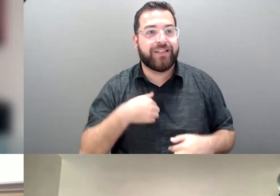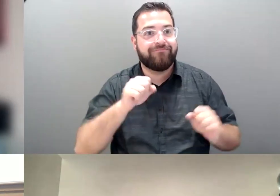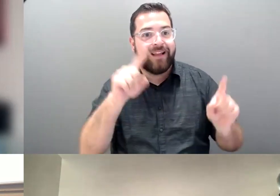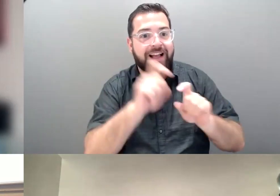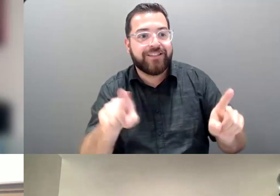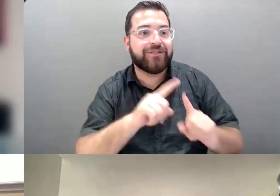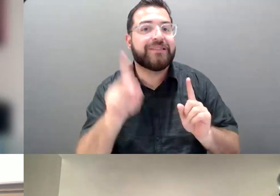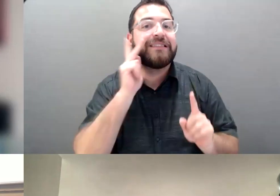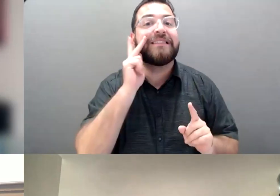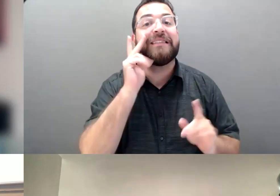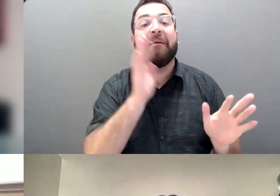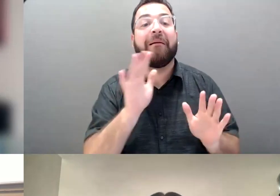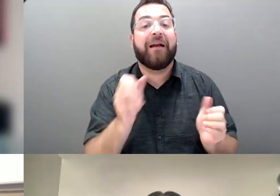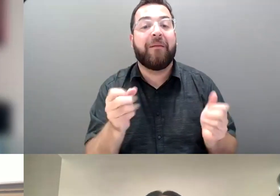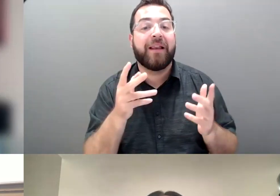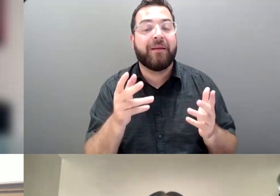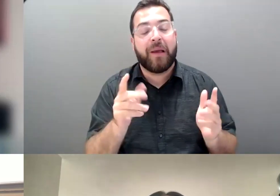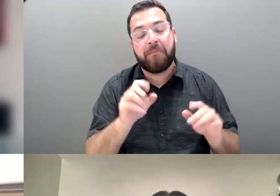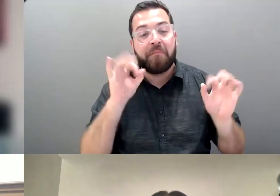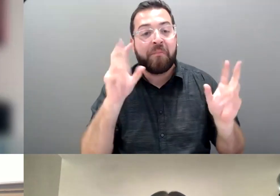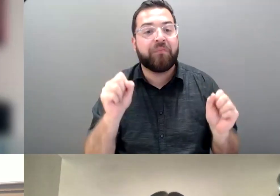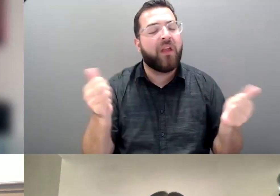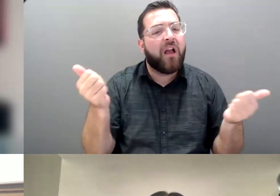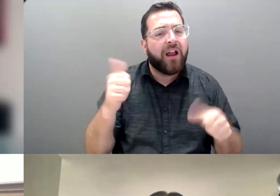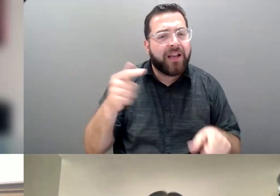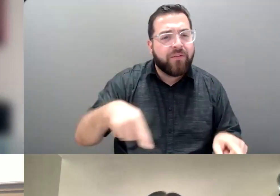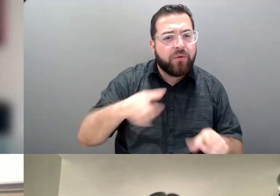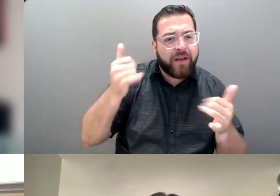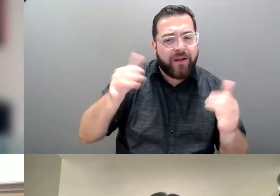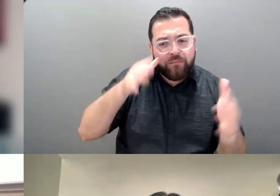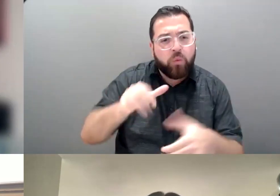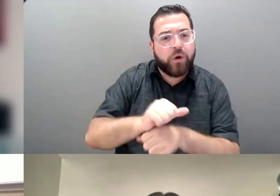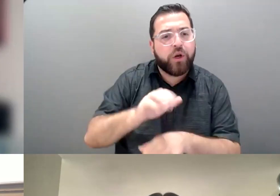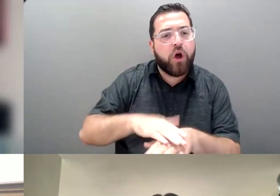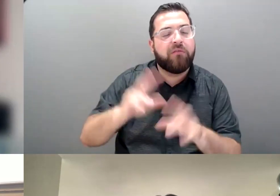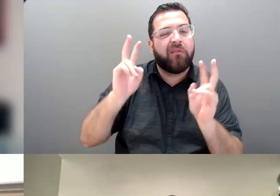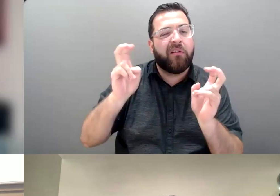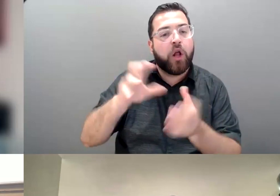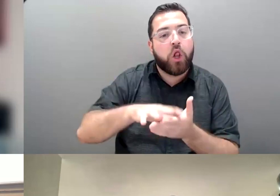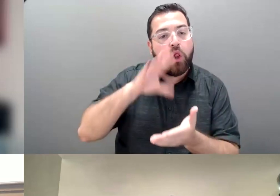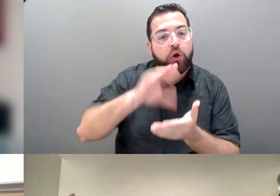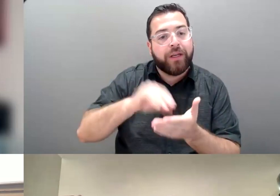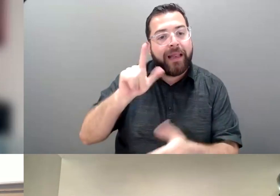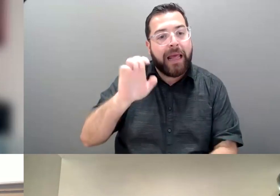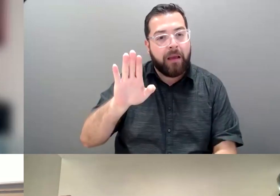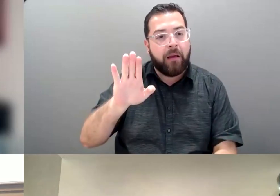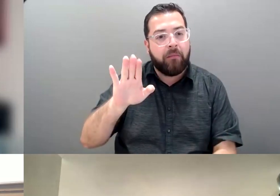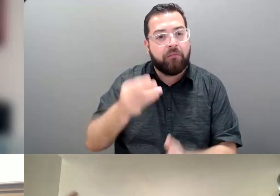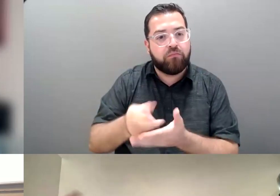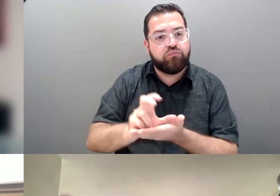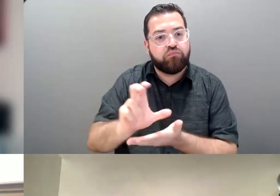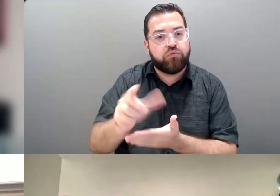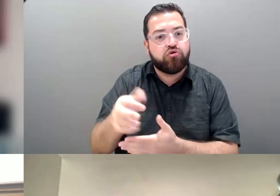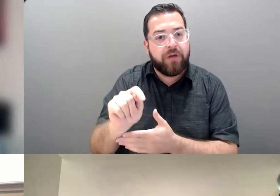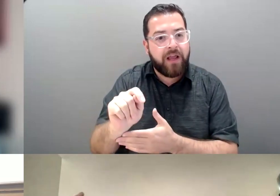amazing. Is anyone here working on a Learning Lab grant? That's a grant where you work with